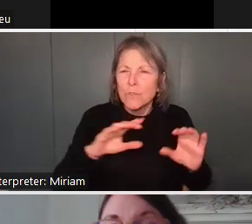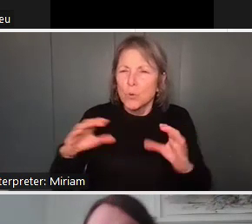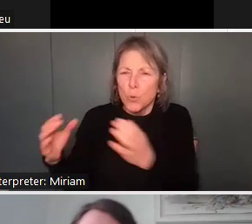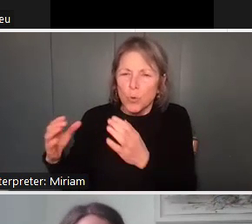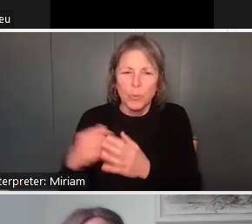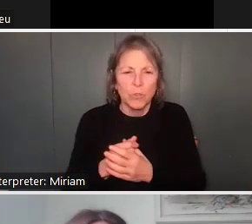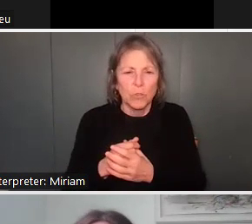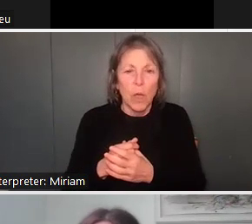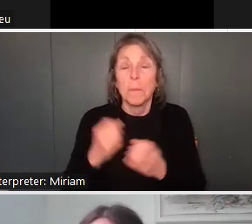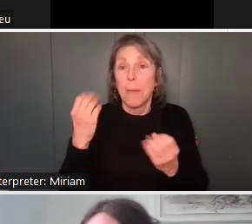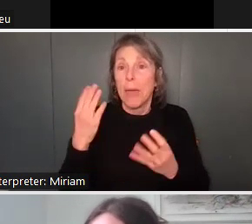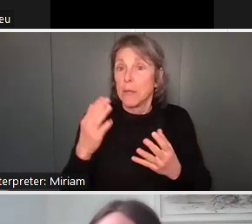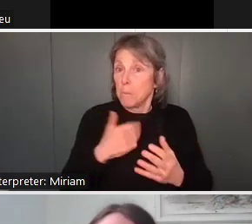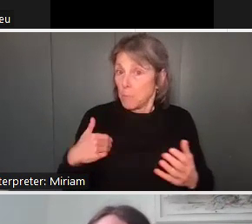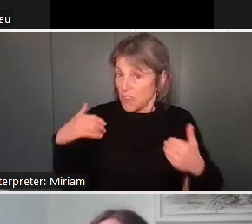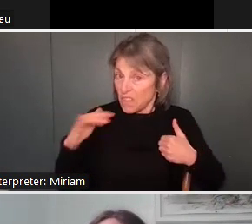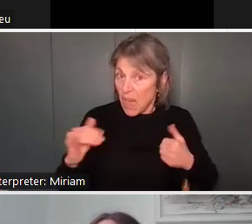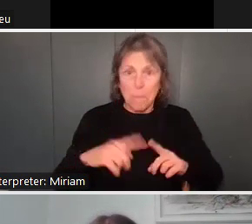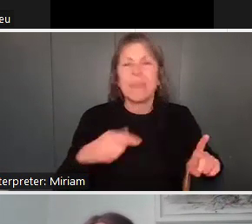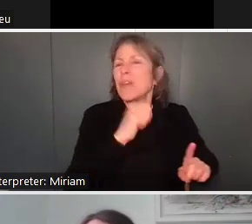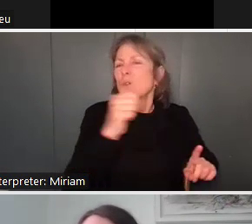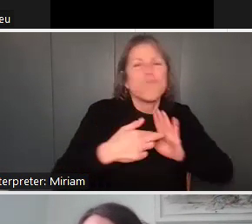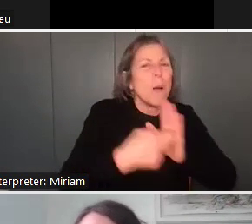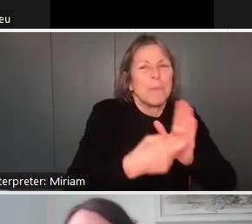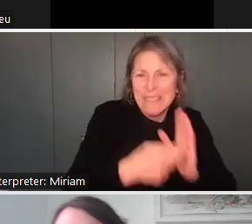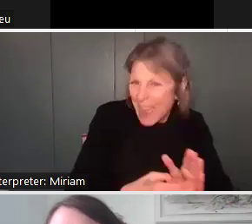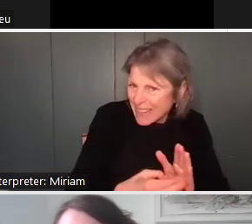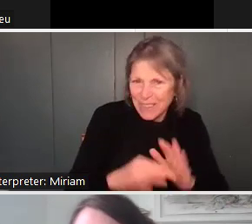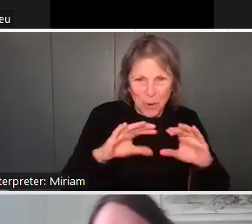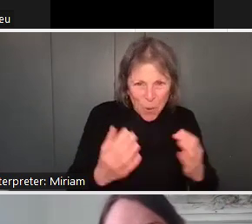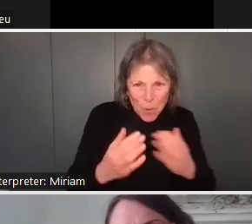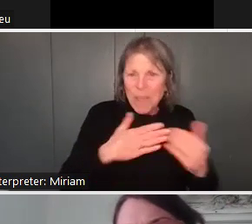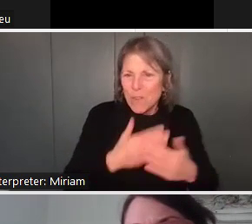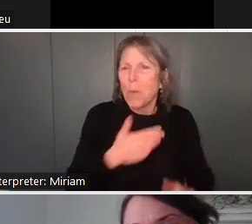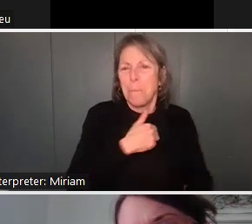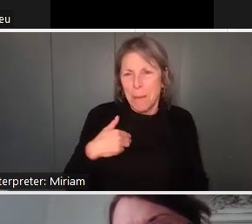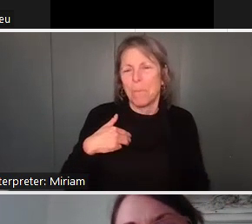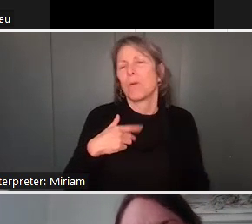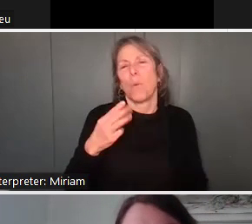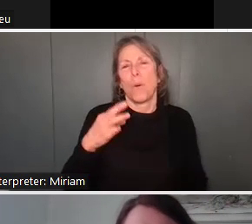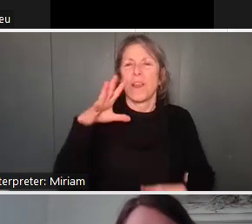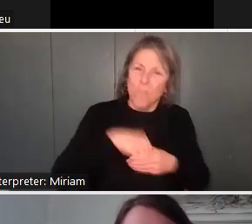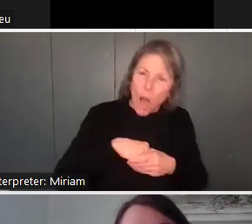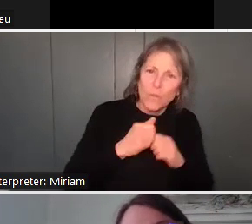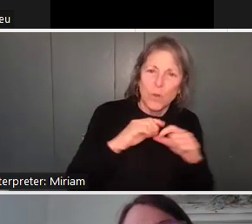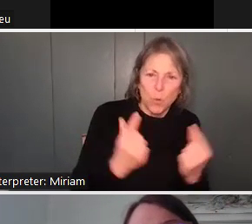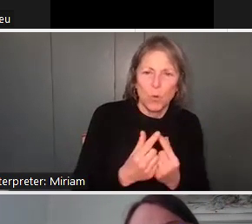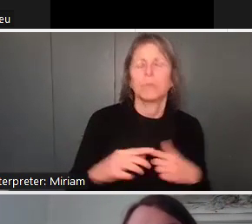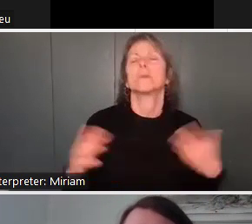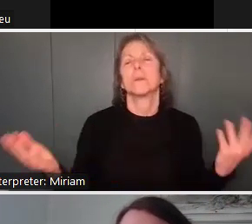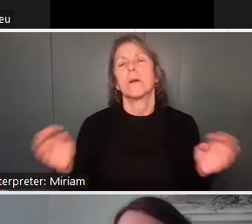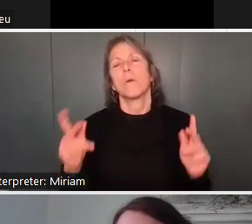members have that, but they might Yeah. not be representing one of those groups on the organization or on the, yeah, anyways, okay.